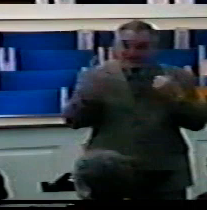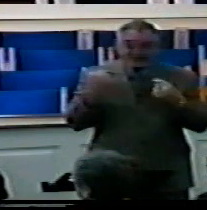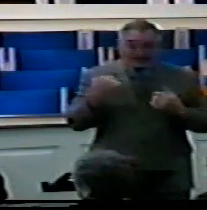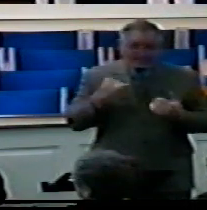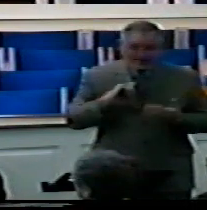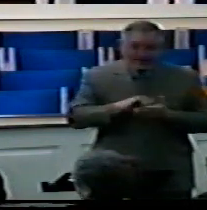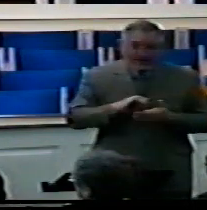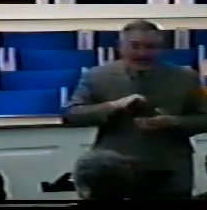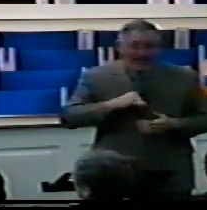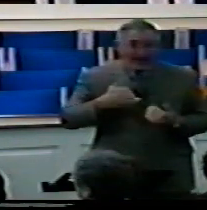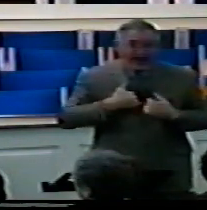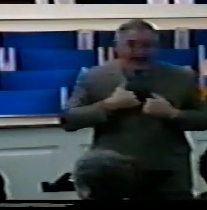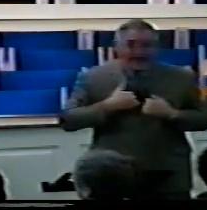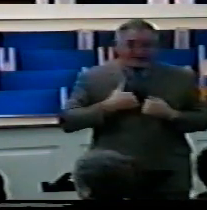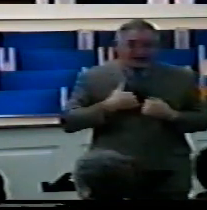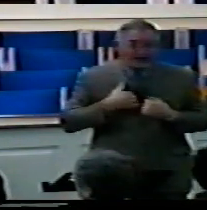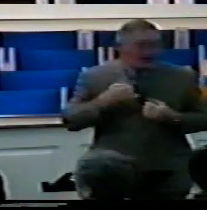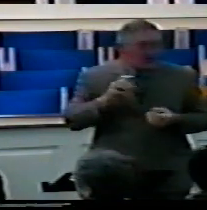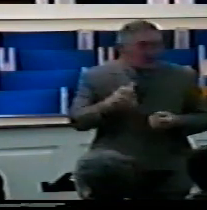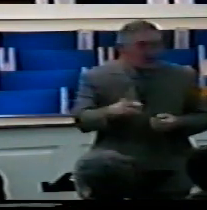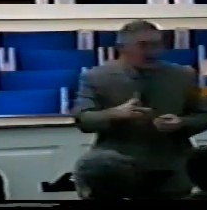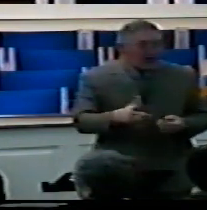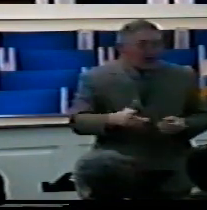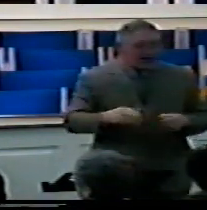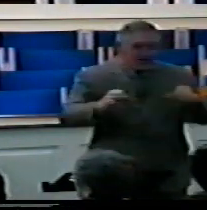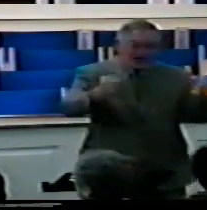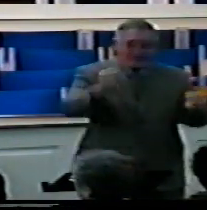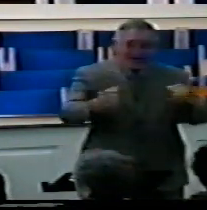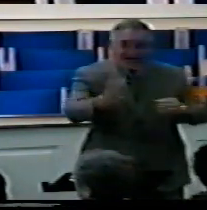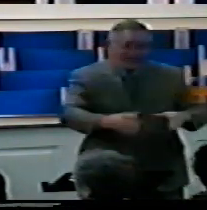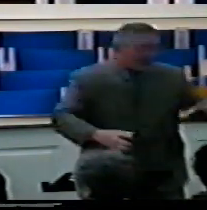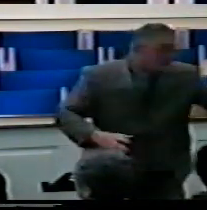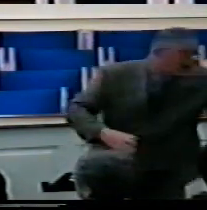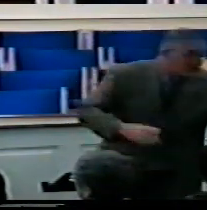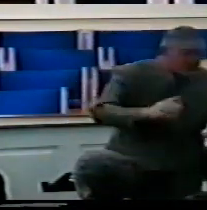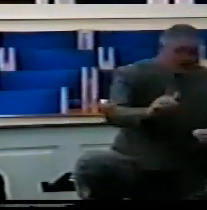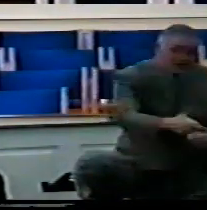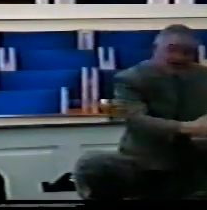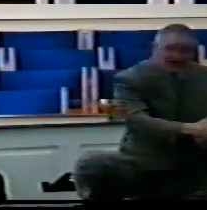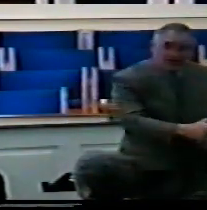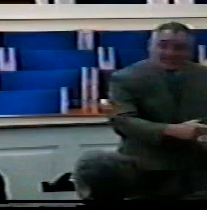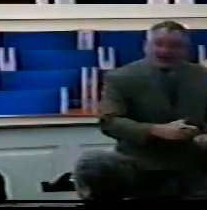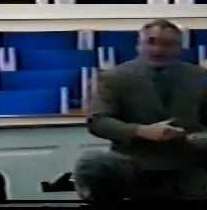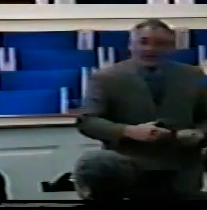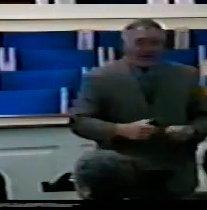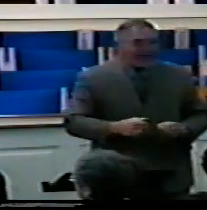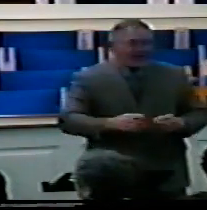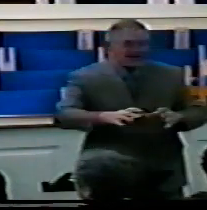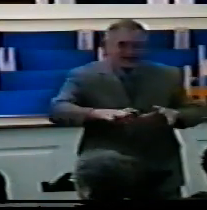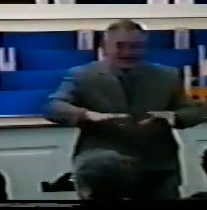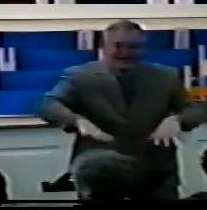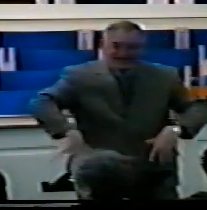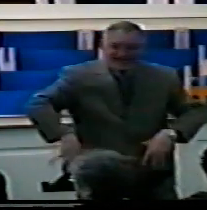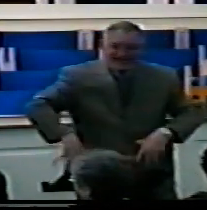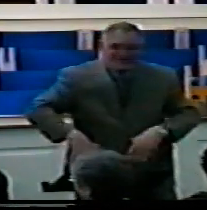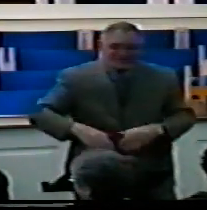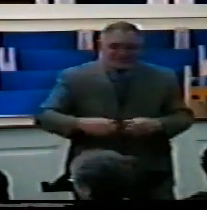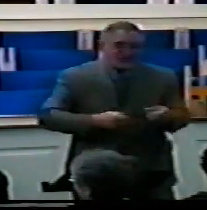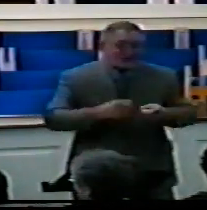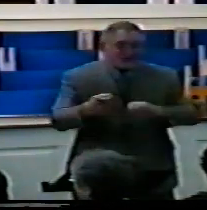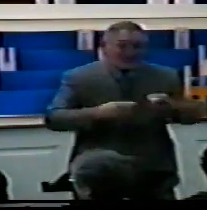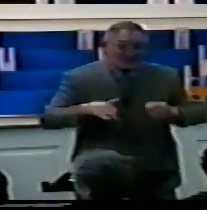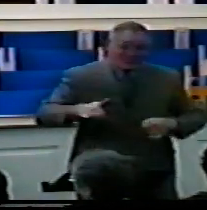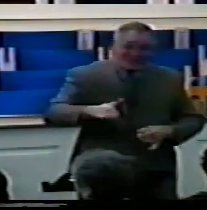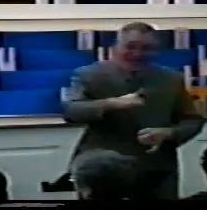and let go of the controls of the airplane. Bless God, we made it. Amen. You say, do you think he really got